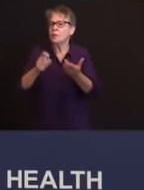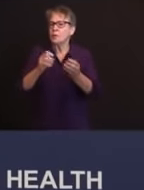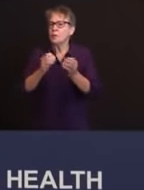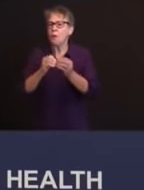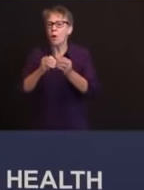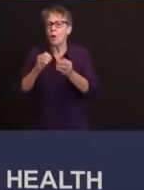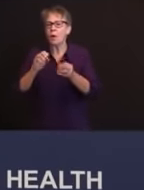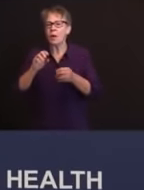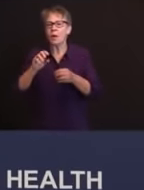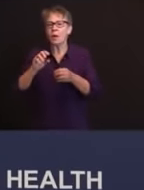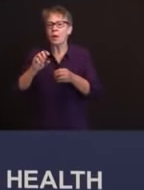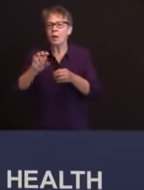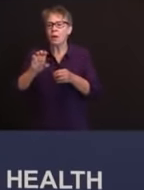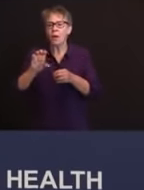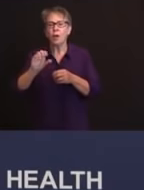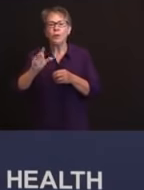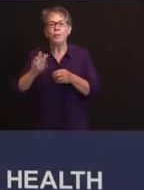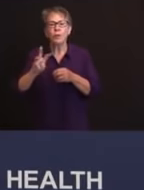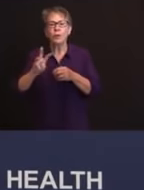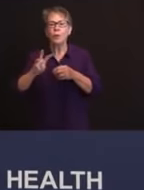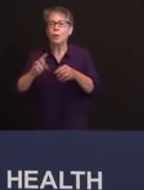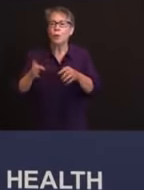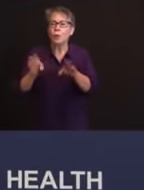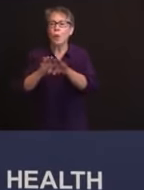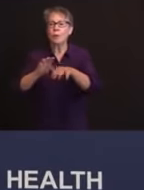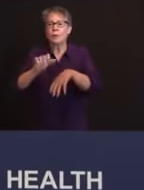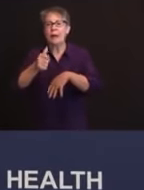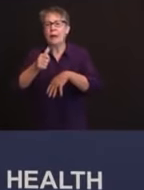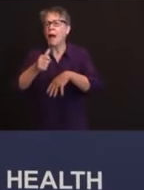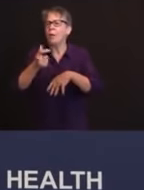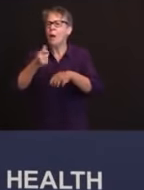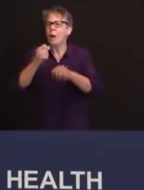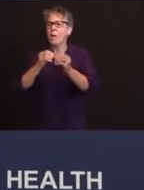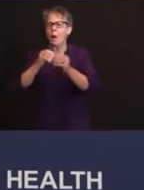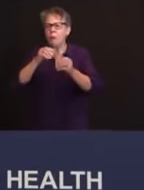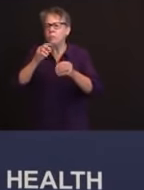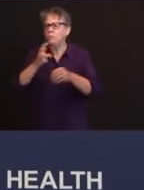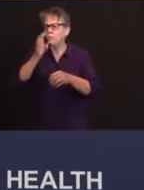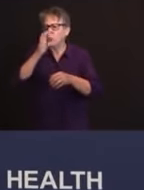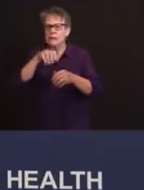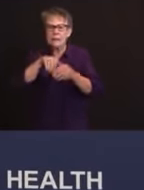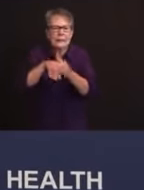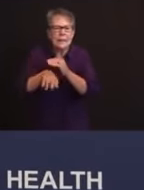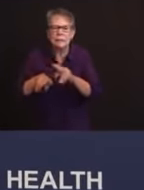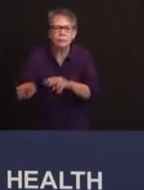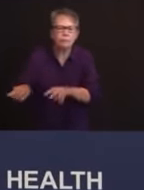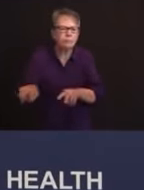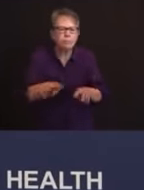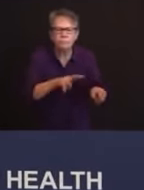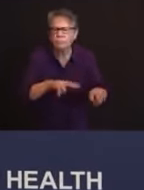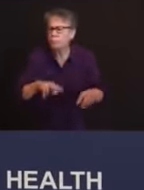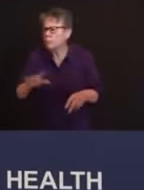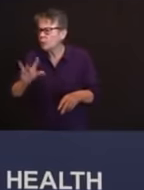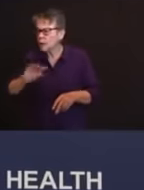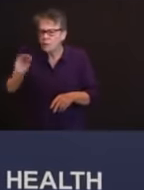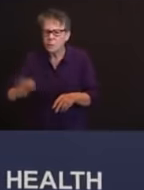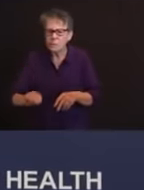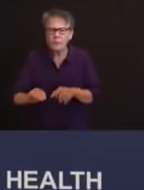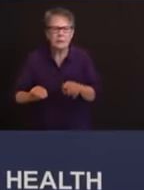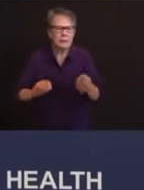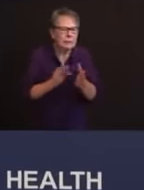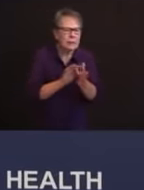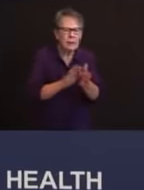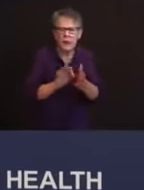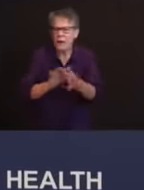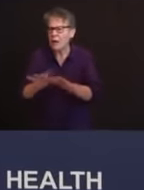to add to Matt's question on positivity rate, Judy and Ed, it is a fact also that the rate of transmission has stayed in a